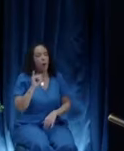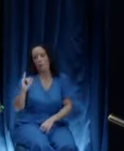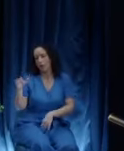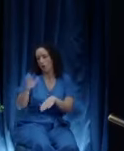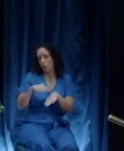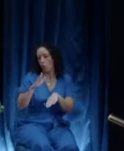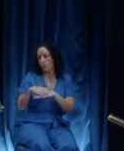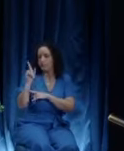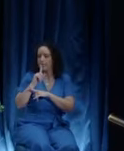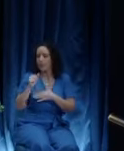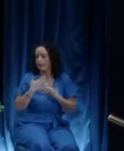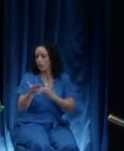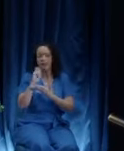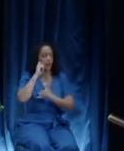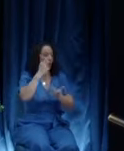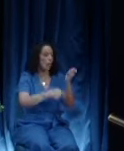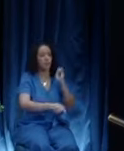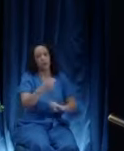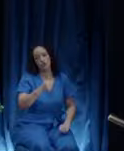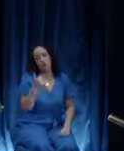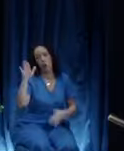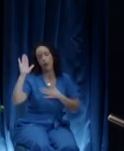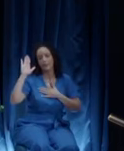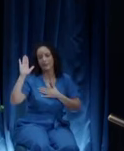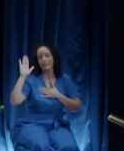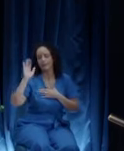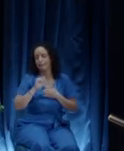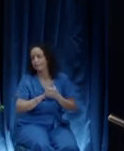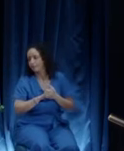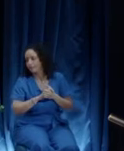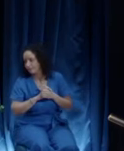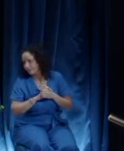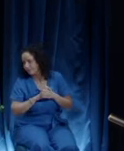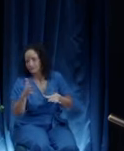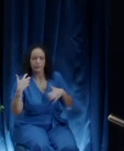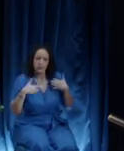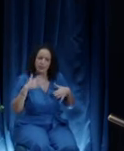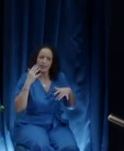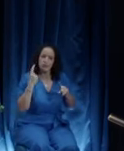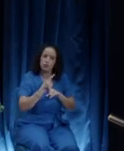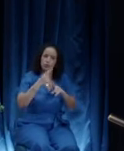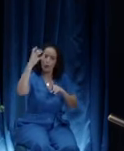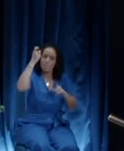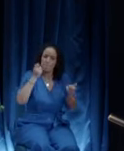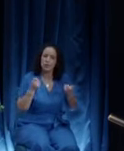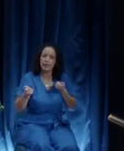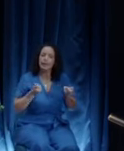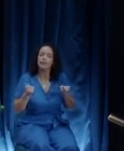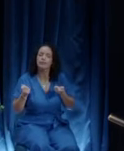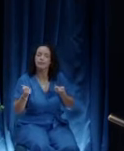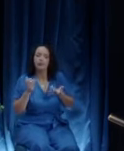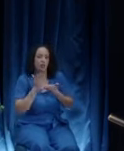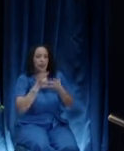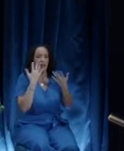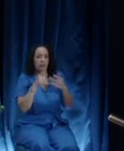lady-in-waiting. I will punish her, honest. I mean, it's interesting when you get to the modern monarchy, and I'm only really going on watching The Crown